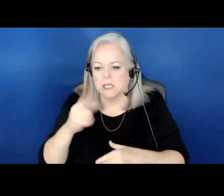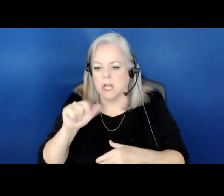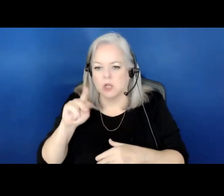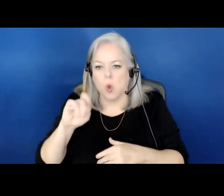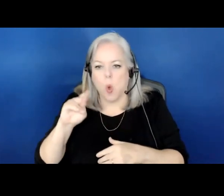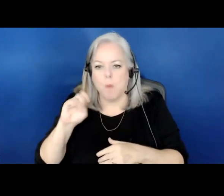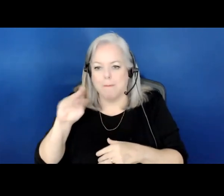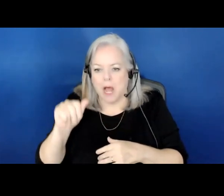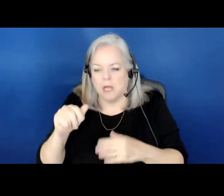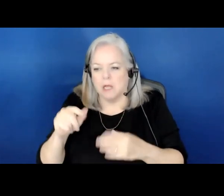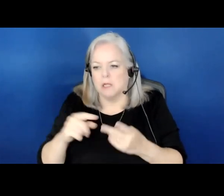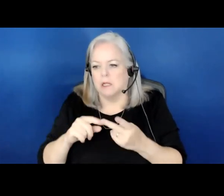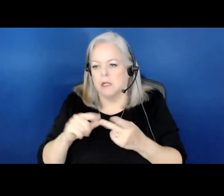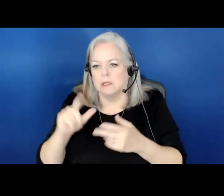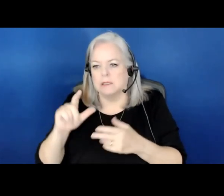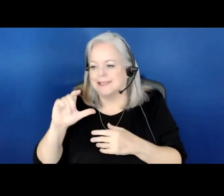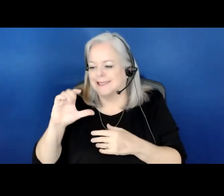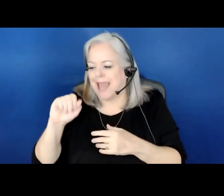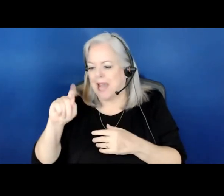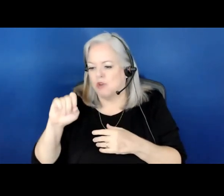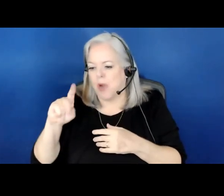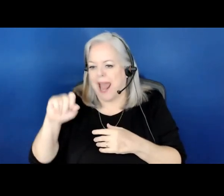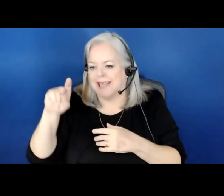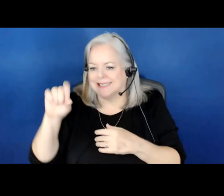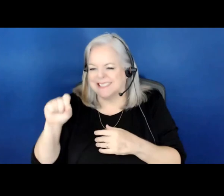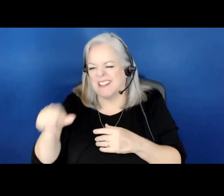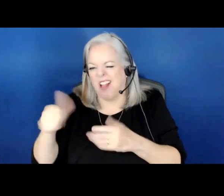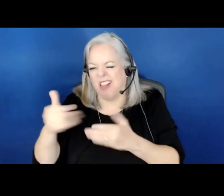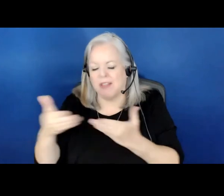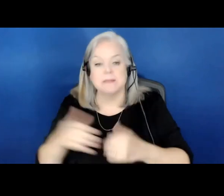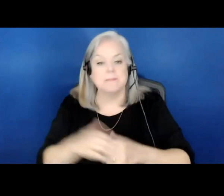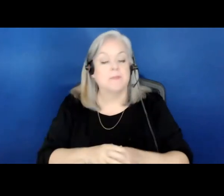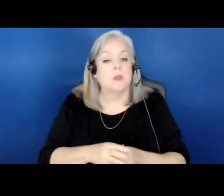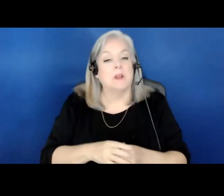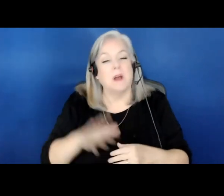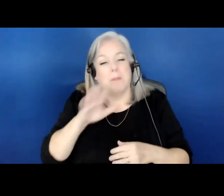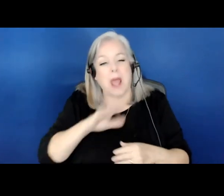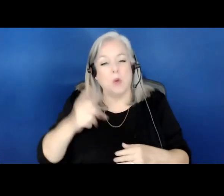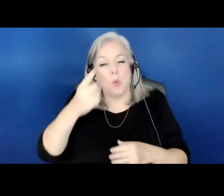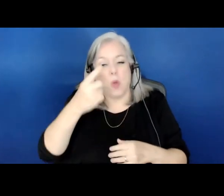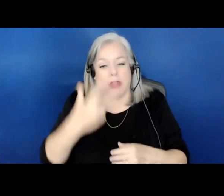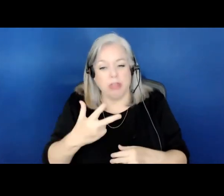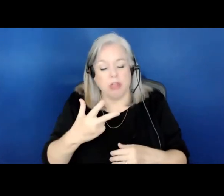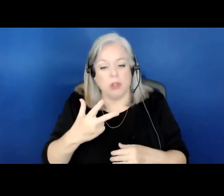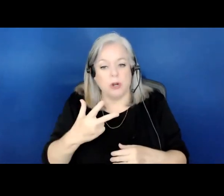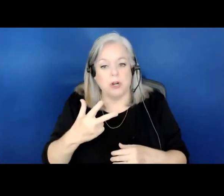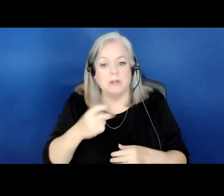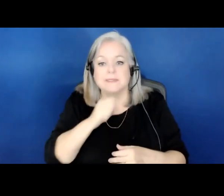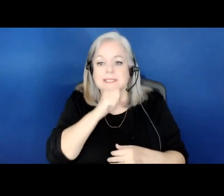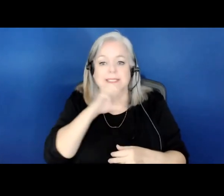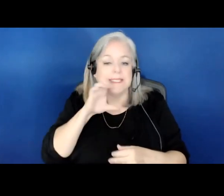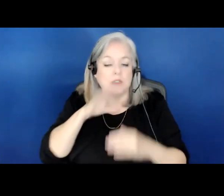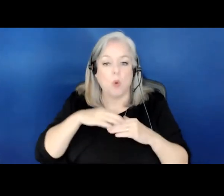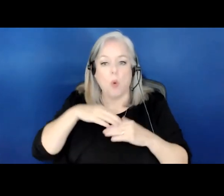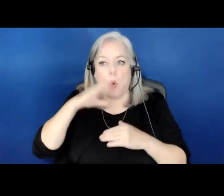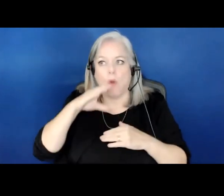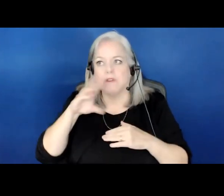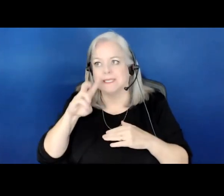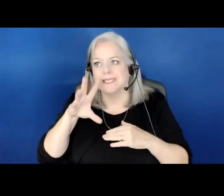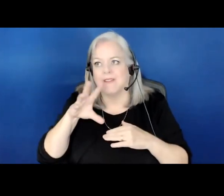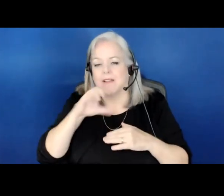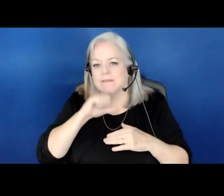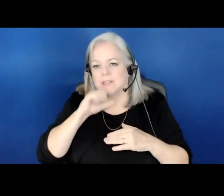cataracts and many other conditions. Roughly a third of seniors, roughly the age of 65,